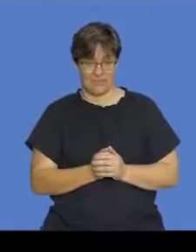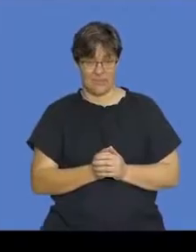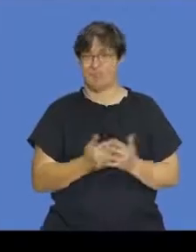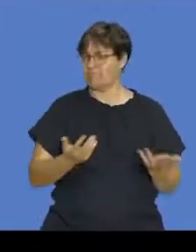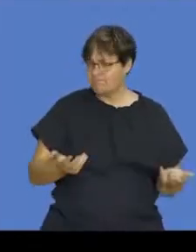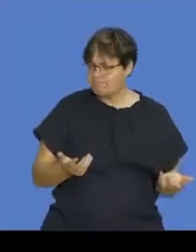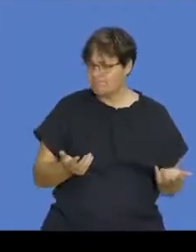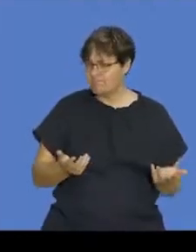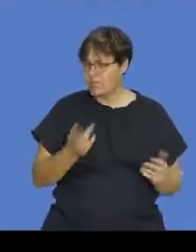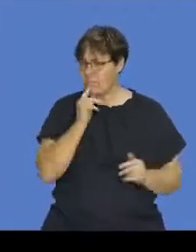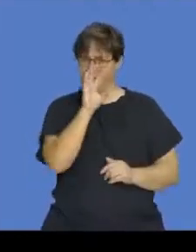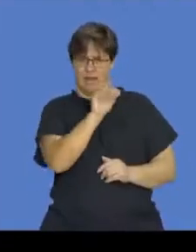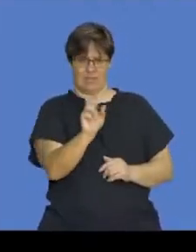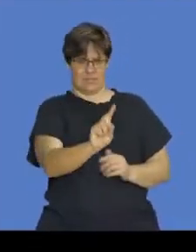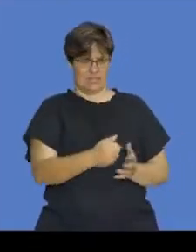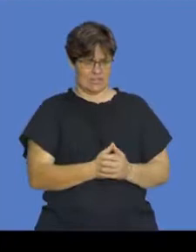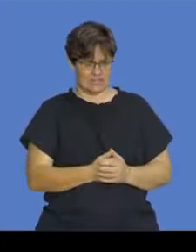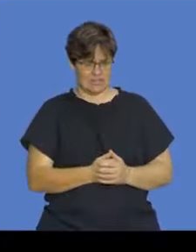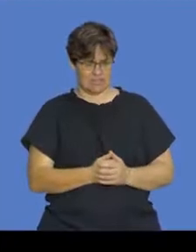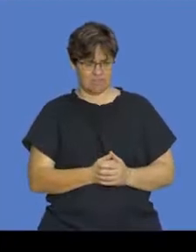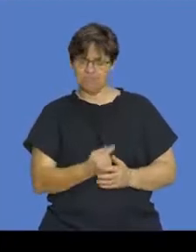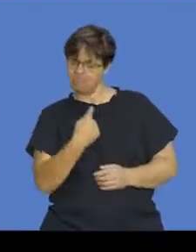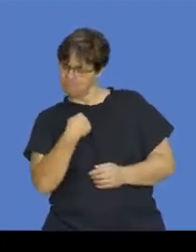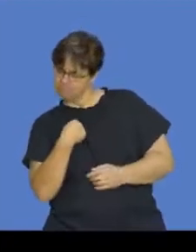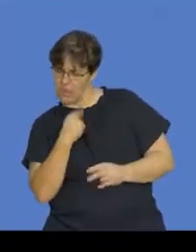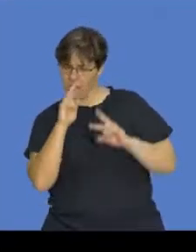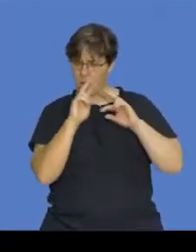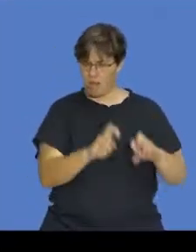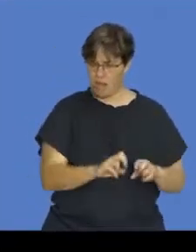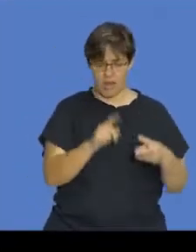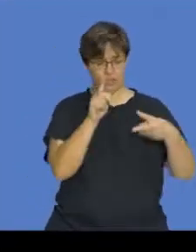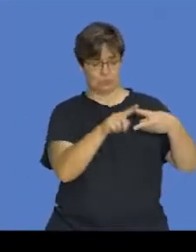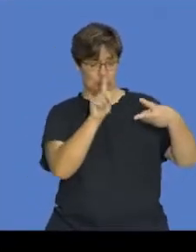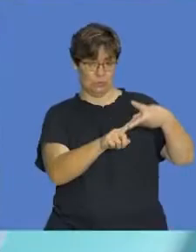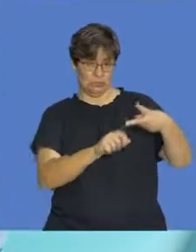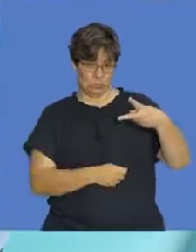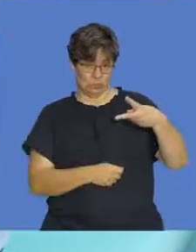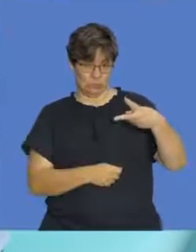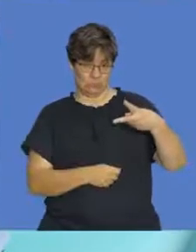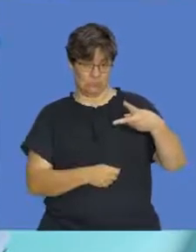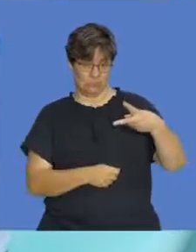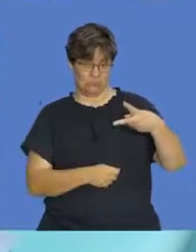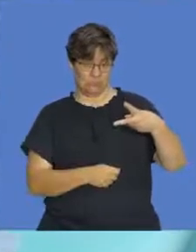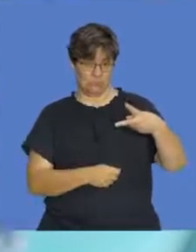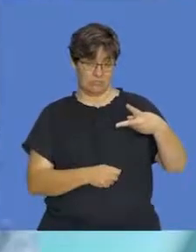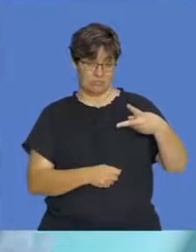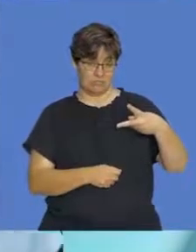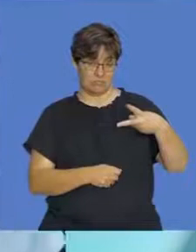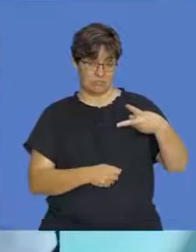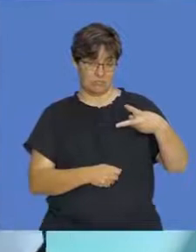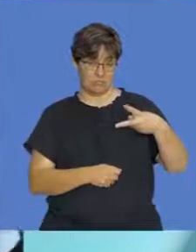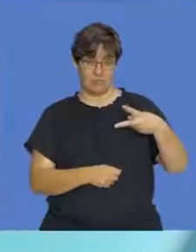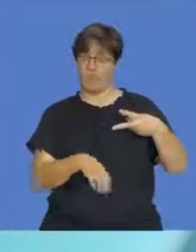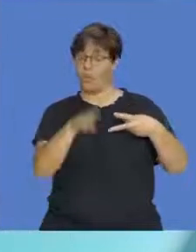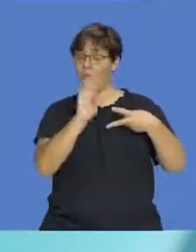So what are we asked here? We're asked to look at 2 conditions. We're asked to look at 2 conditions.